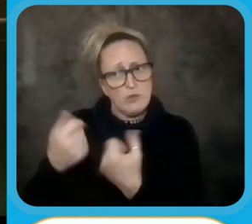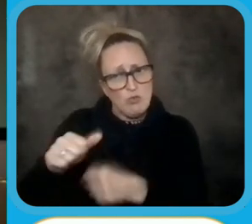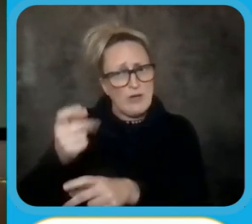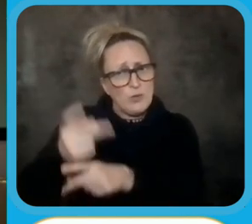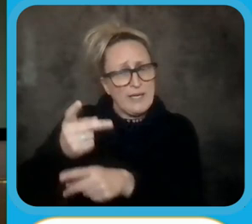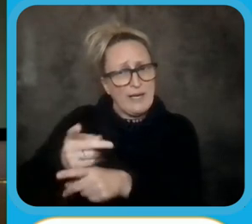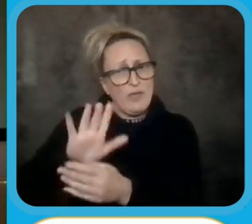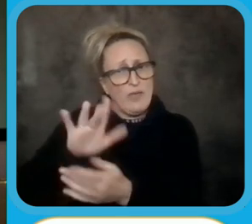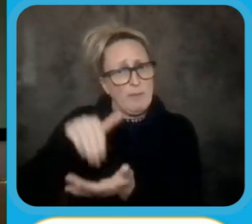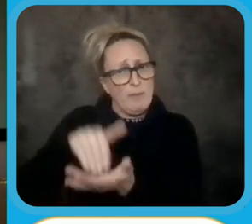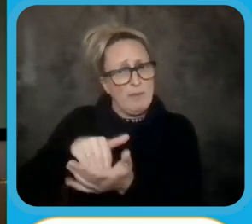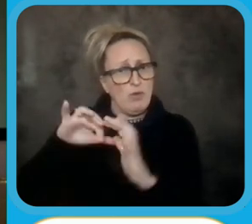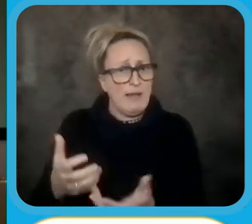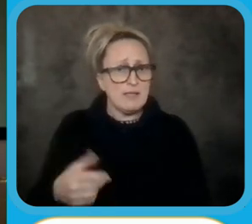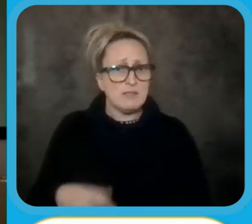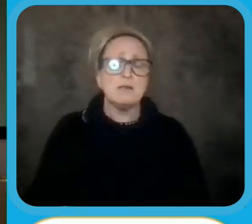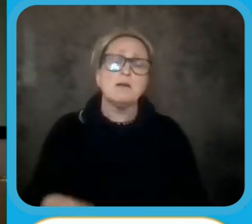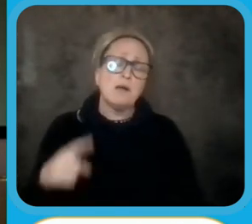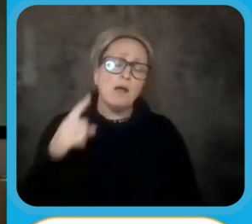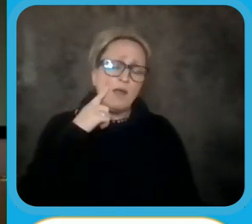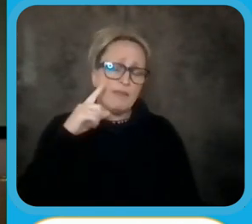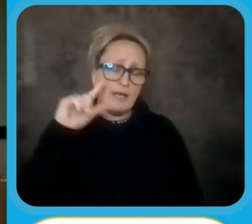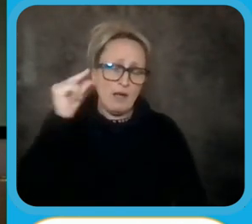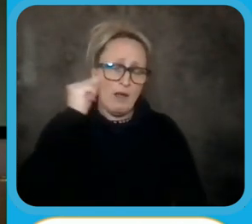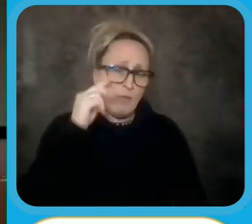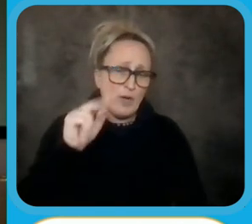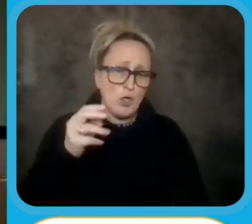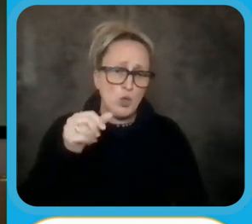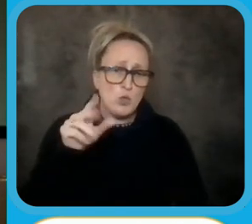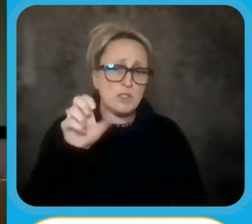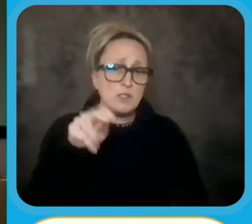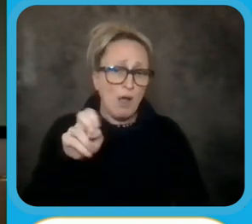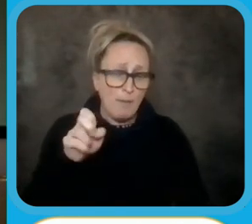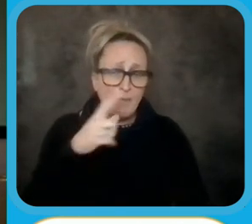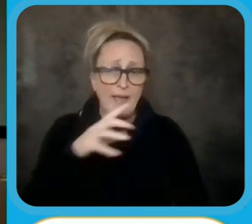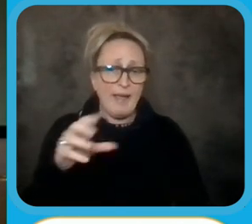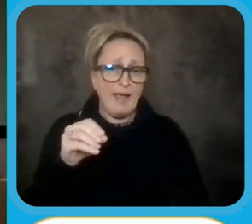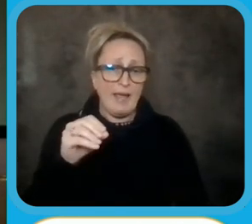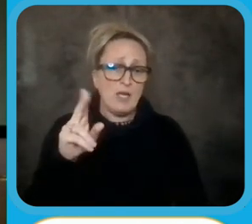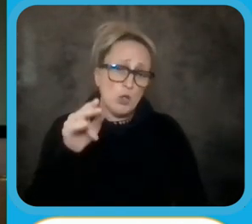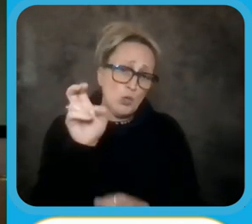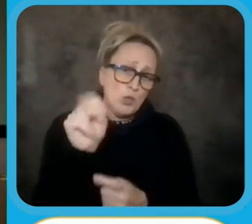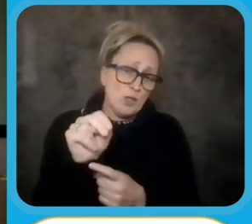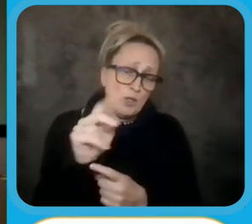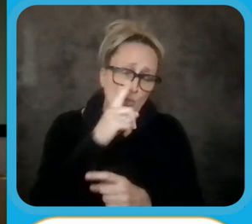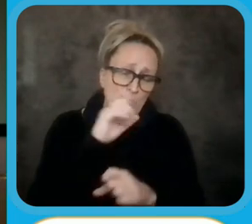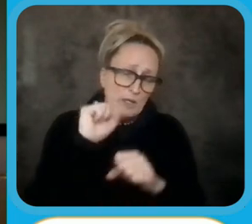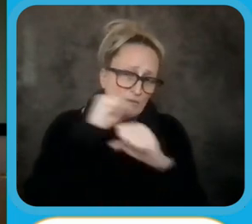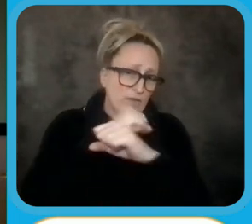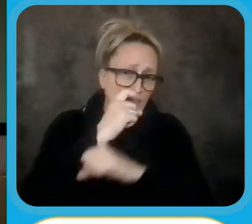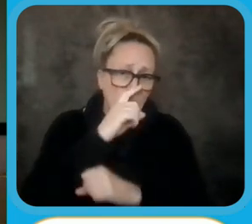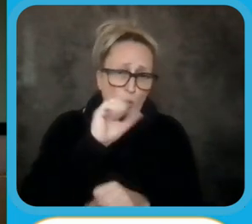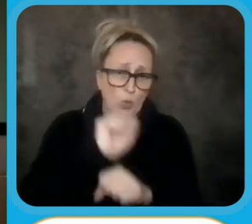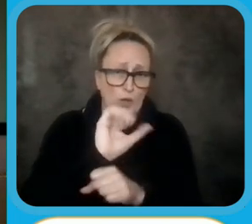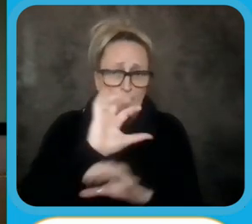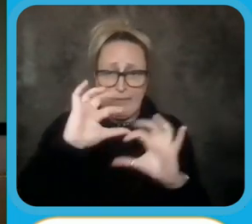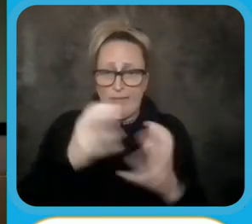class people. I think that Governor Newsom and the union are all about fighting for the working class people, and